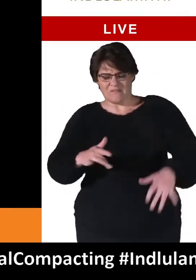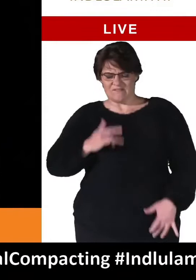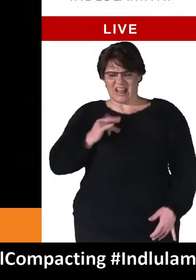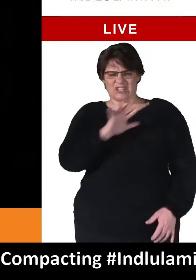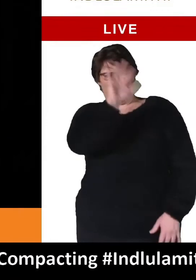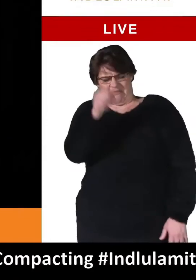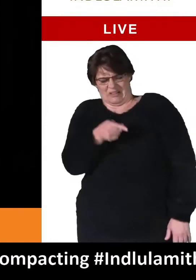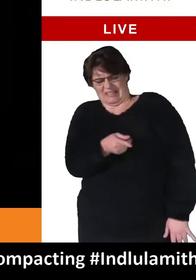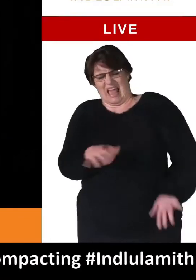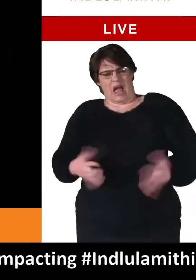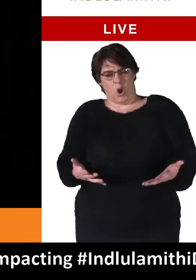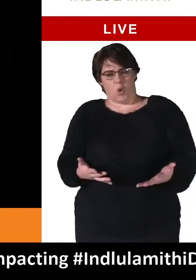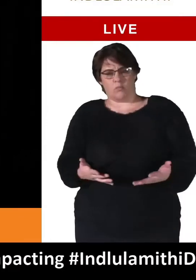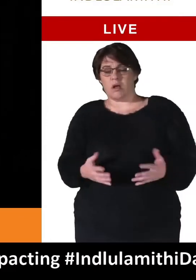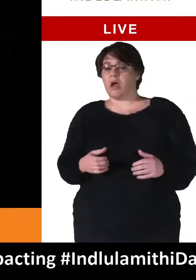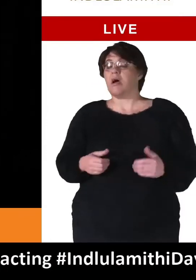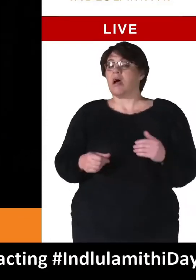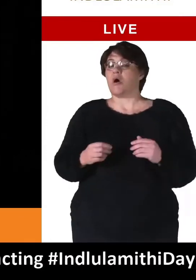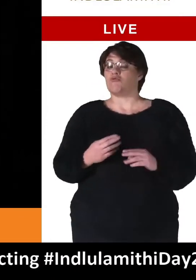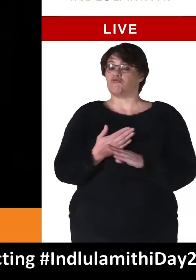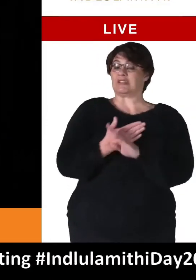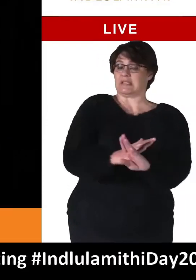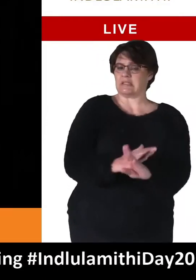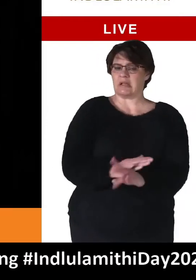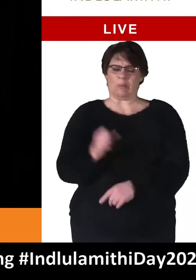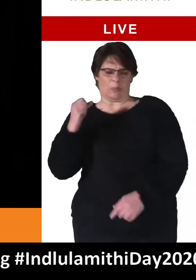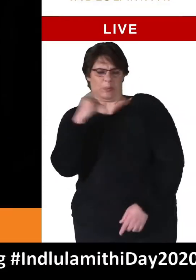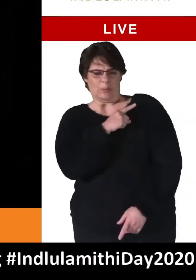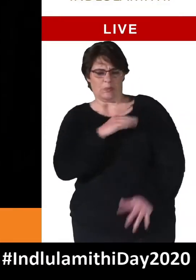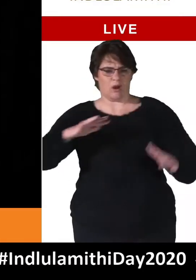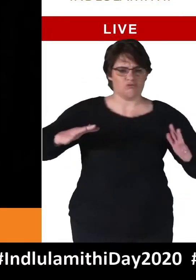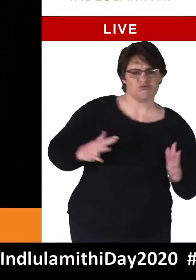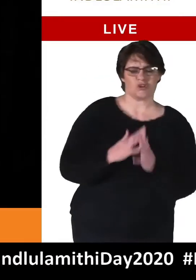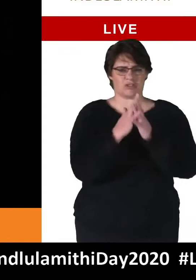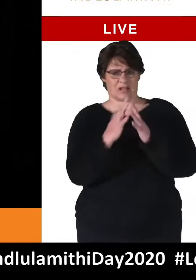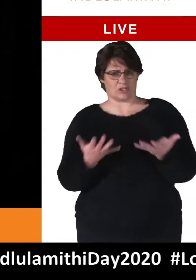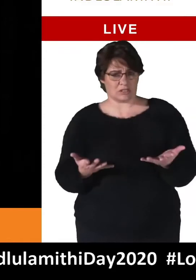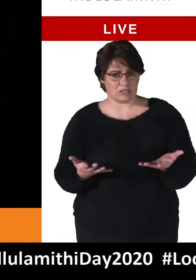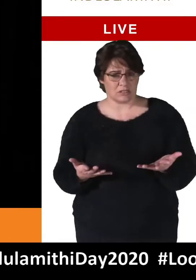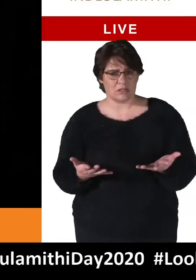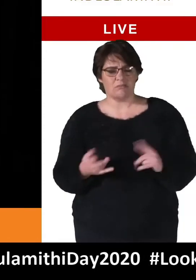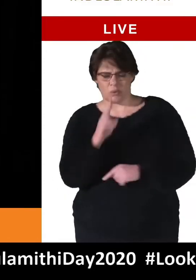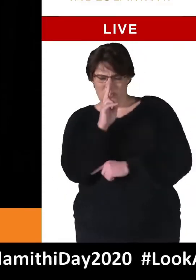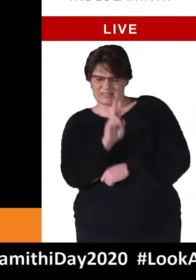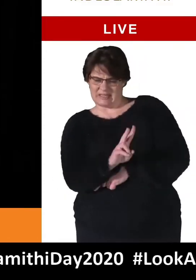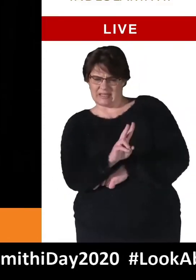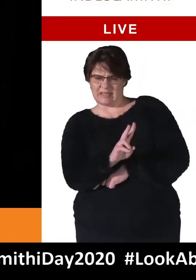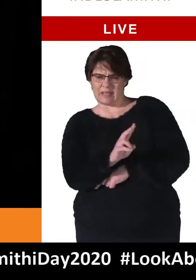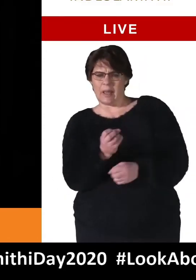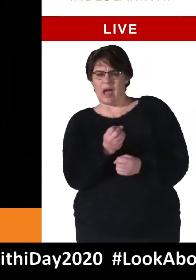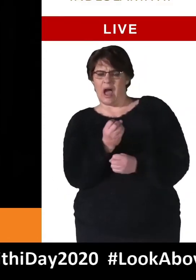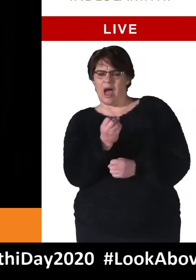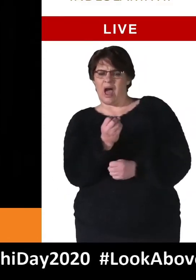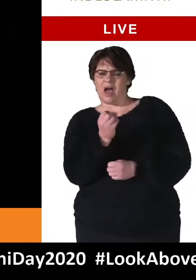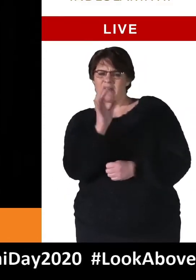year, our key driving force, resistance, resentment, reconciliation, we see that half of our